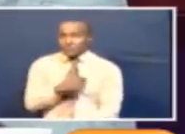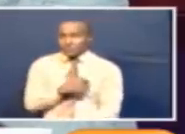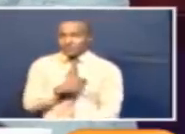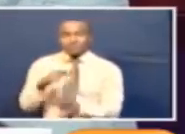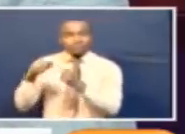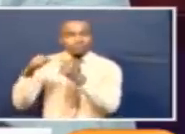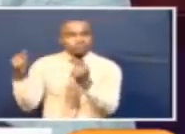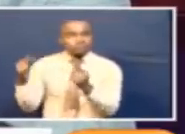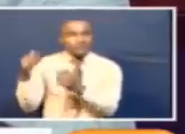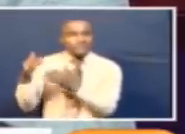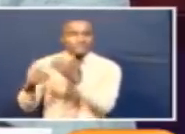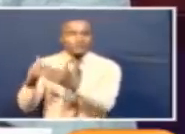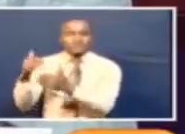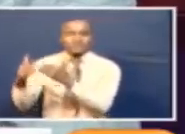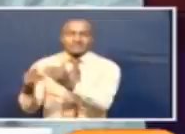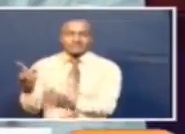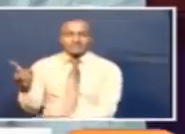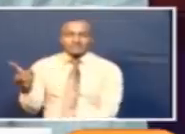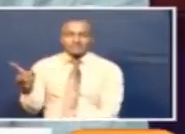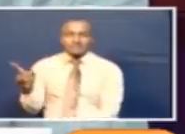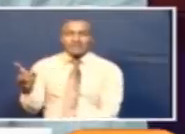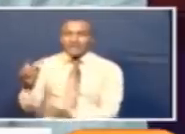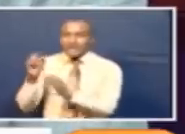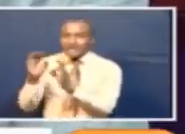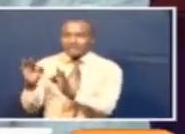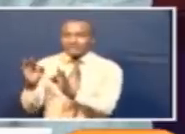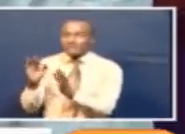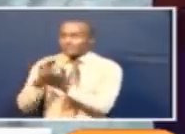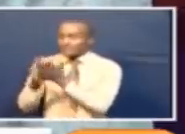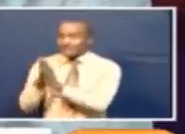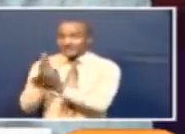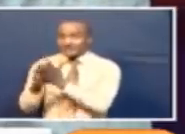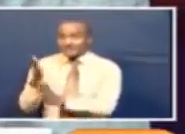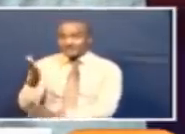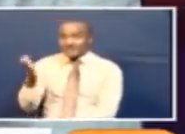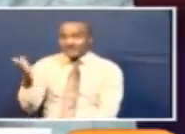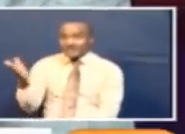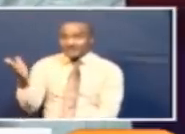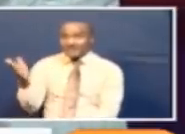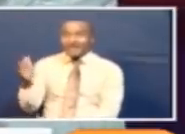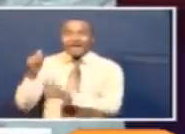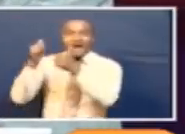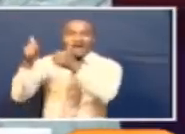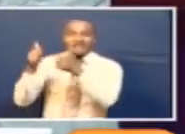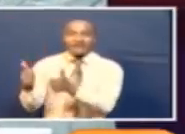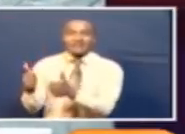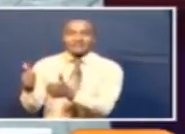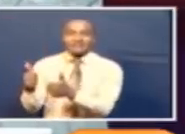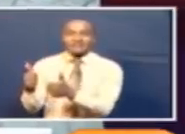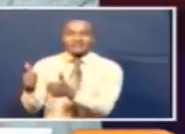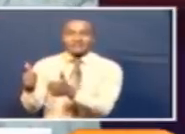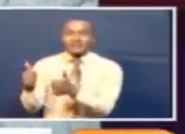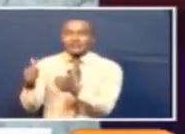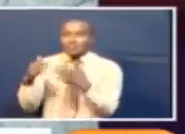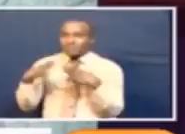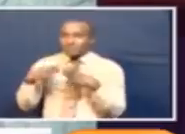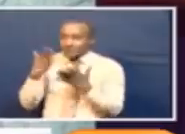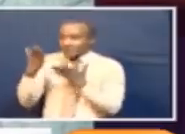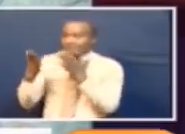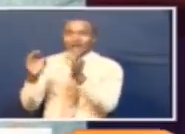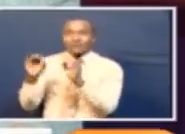the process and the procedure. If there were vacancies, advertise those vacancies. If people don't